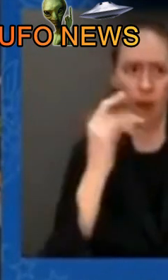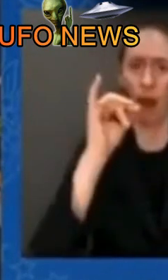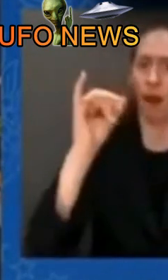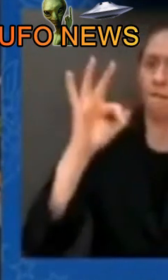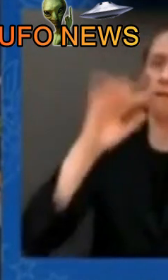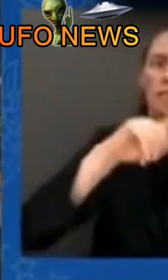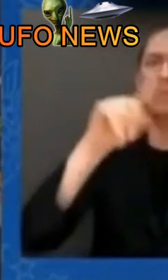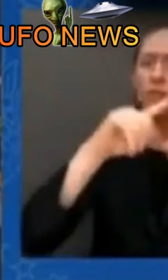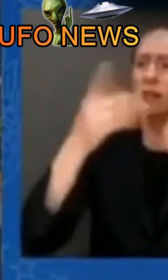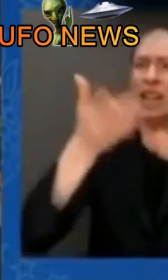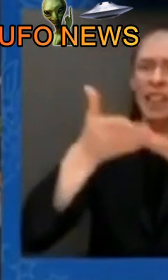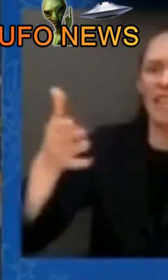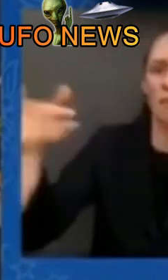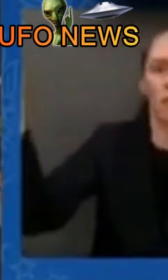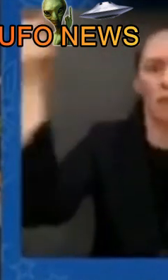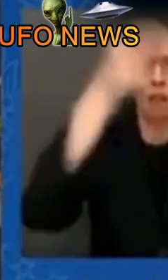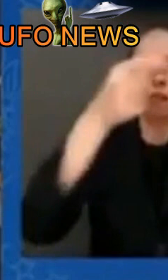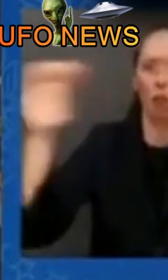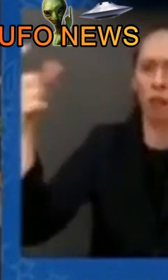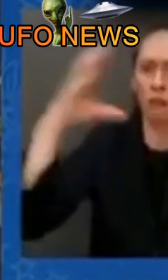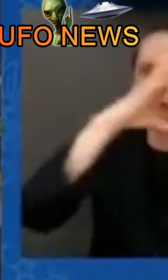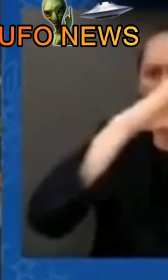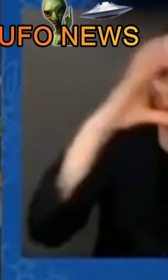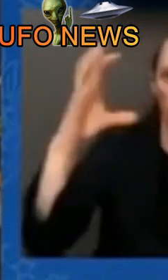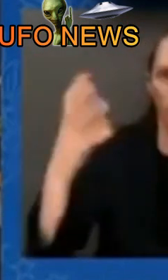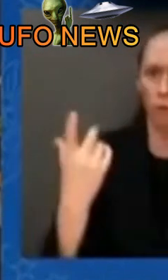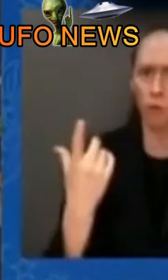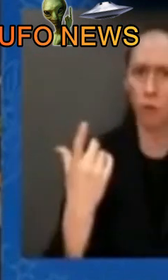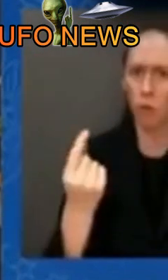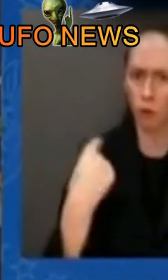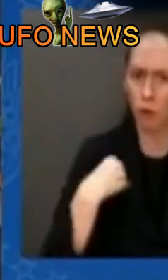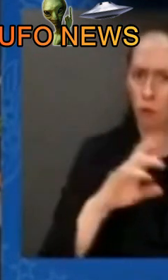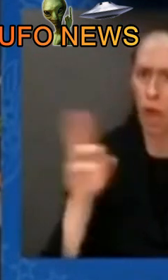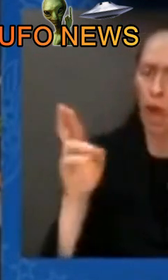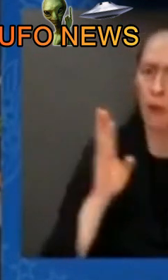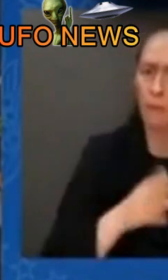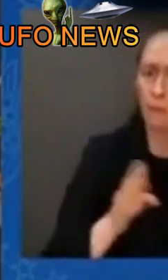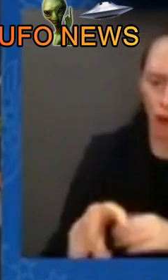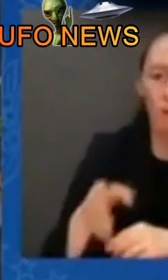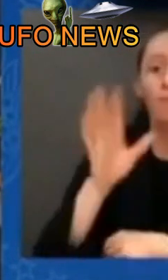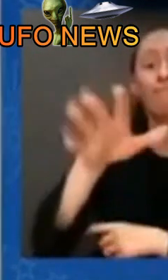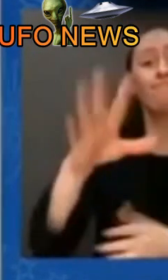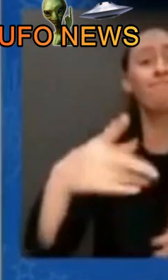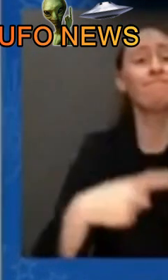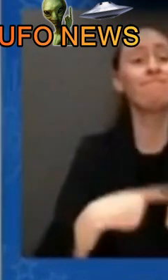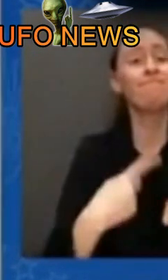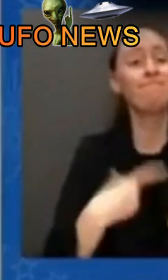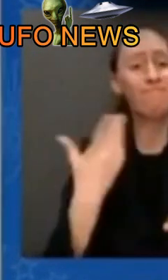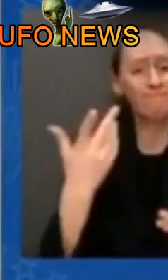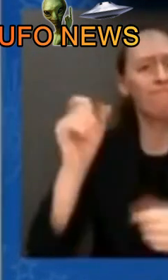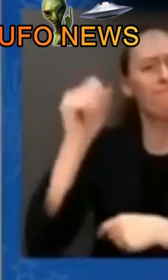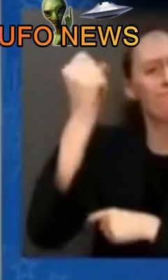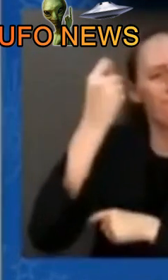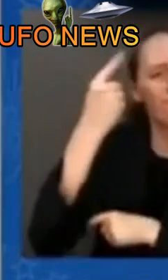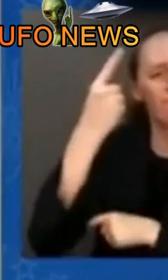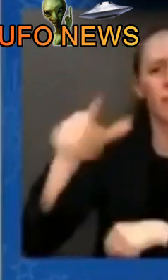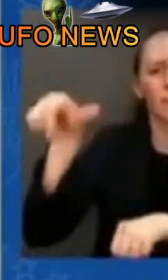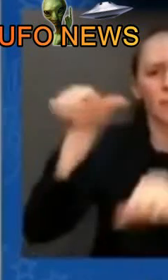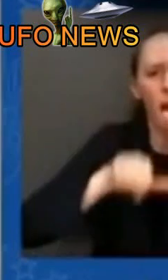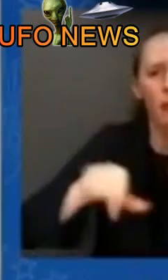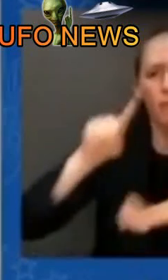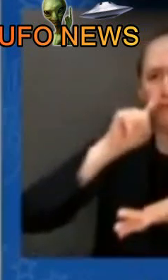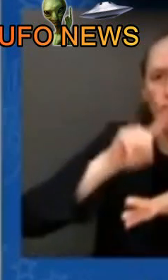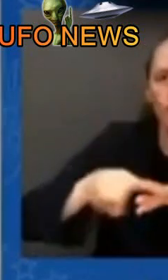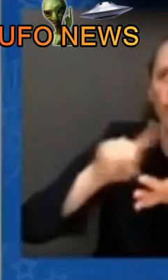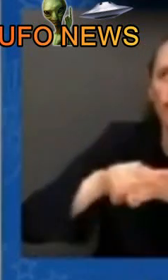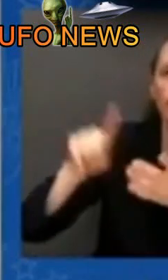altitudes for purposes that are not nefarious, including legitimate scientific research. I want to be clear. We don't